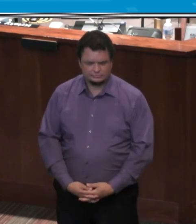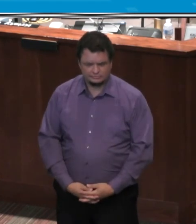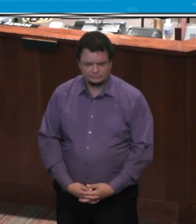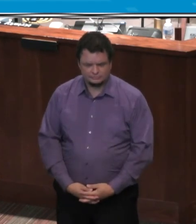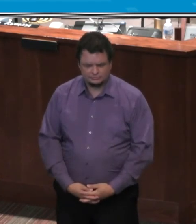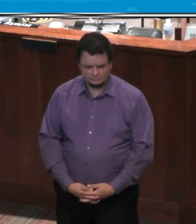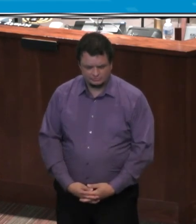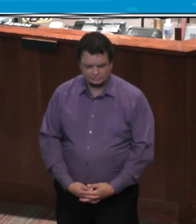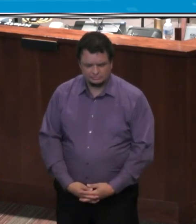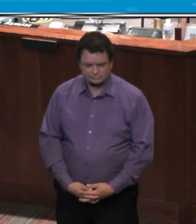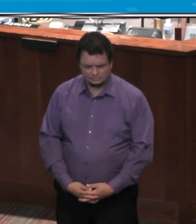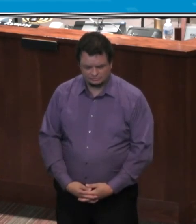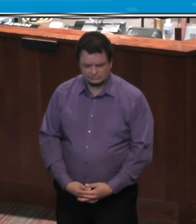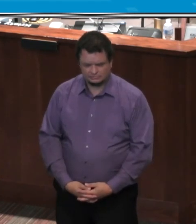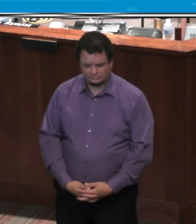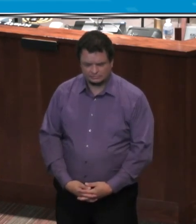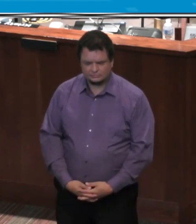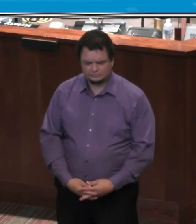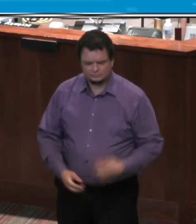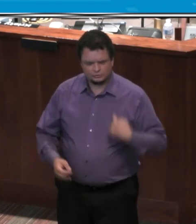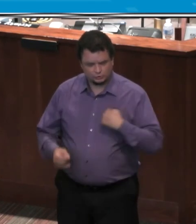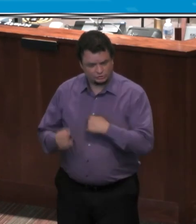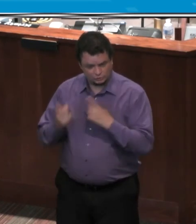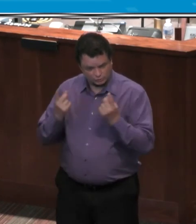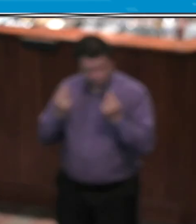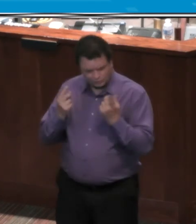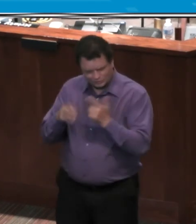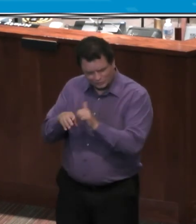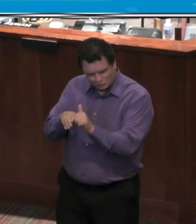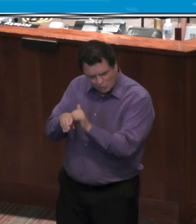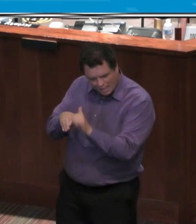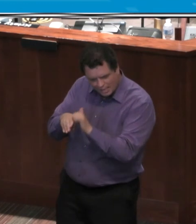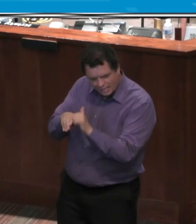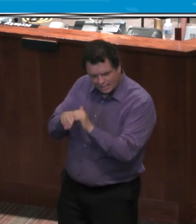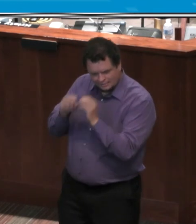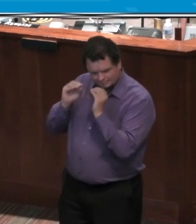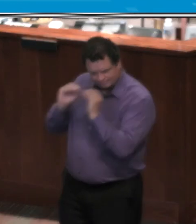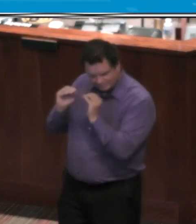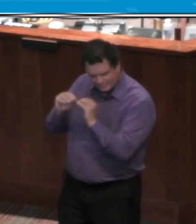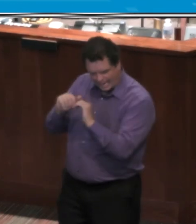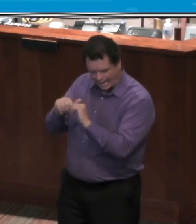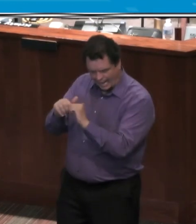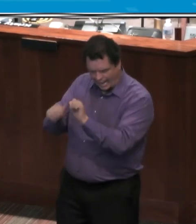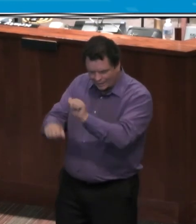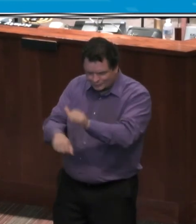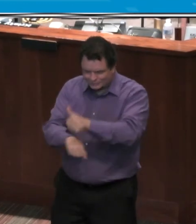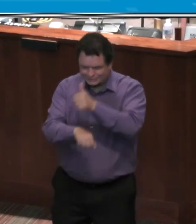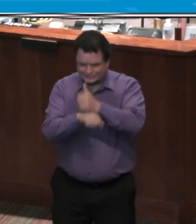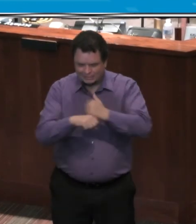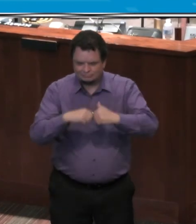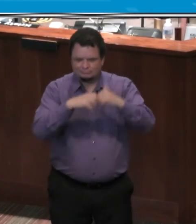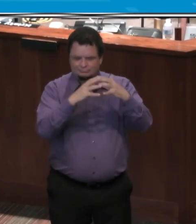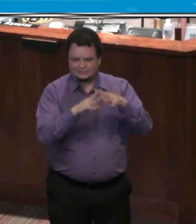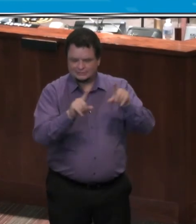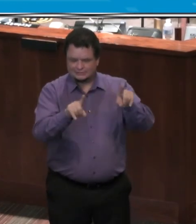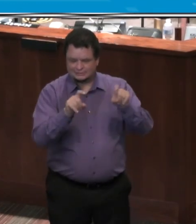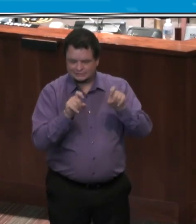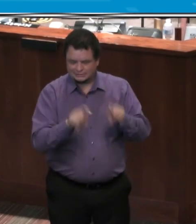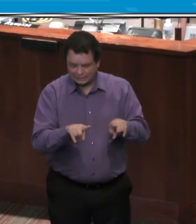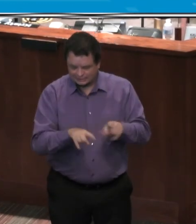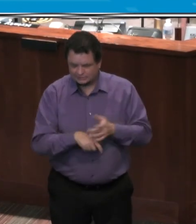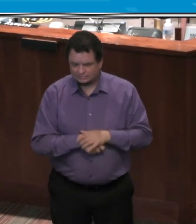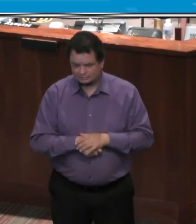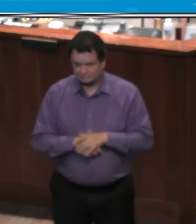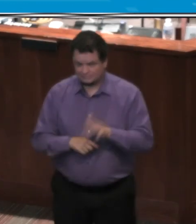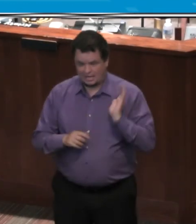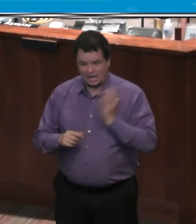to setting up events like this. So we were tasked as a team on the 6th of August to